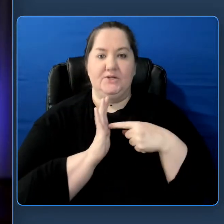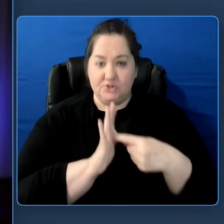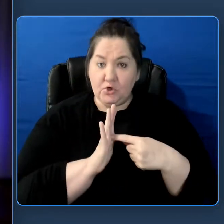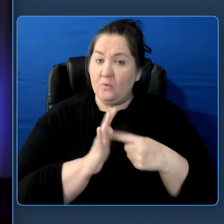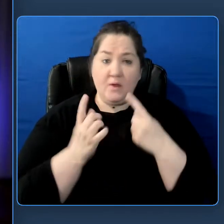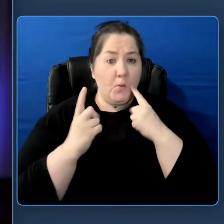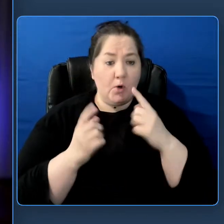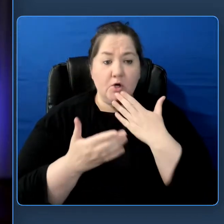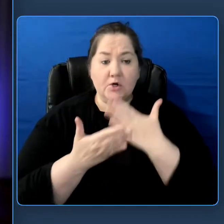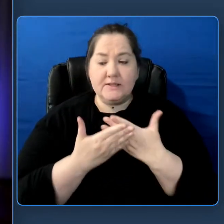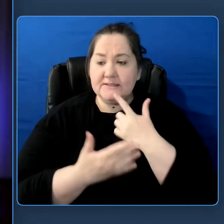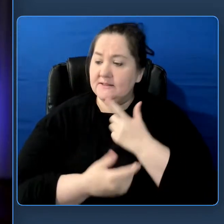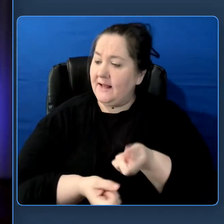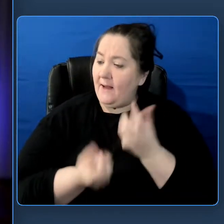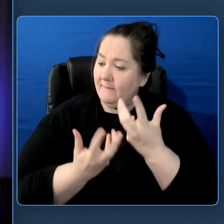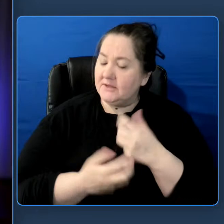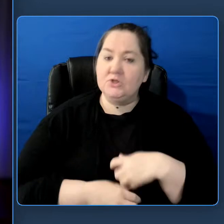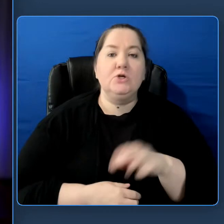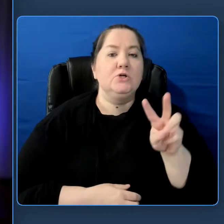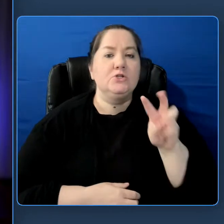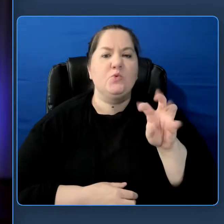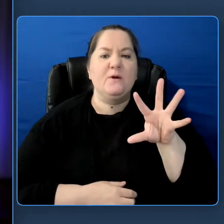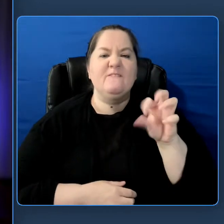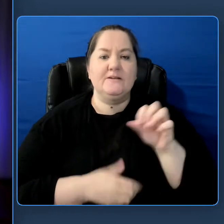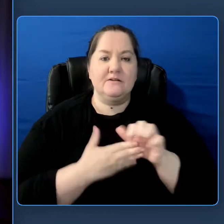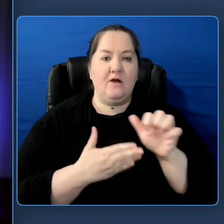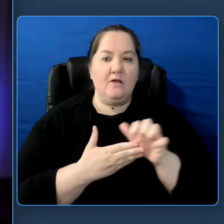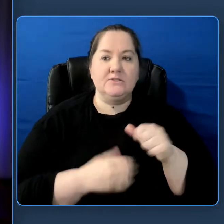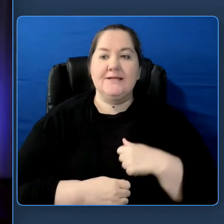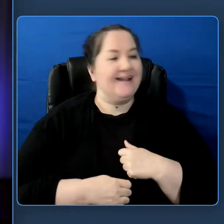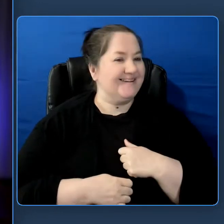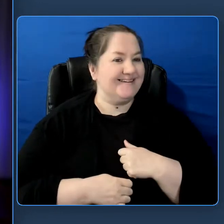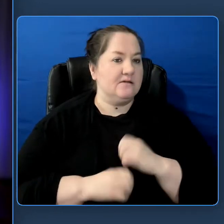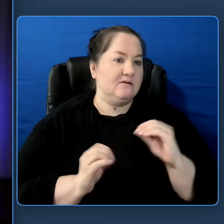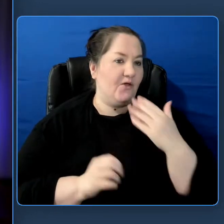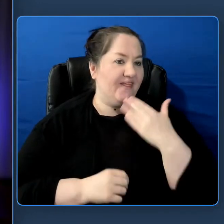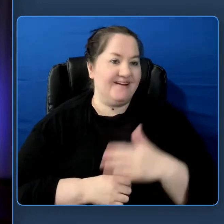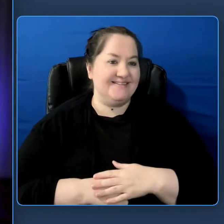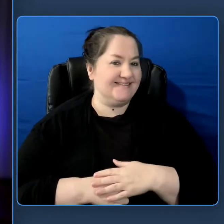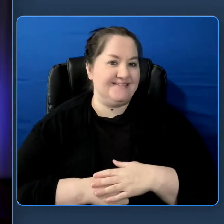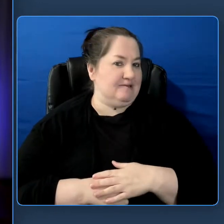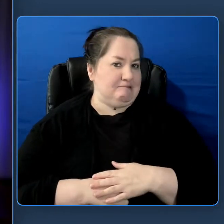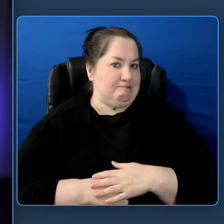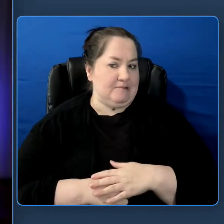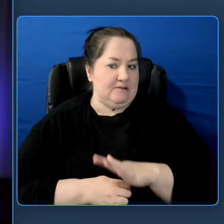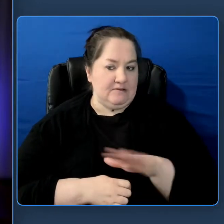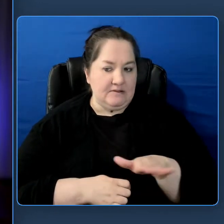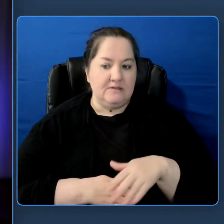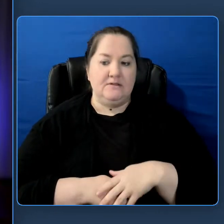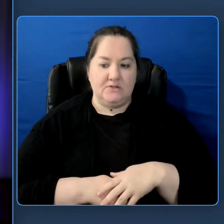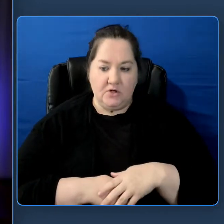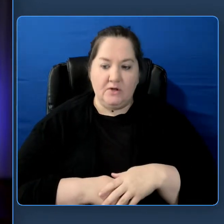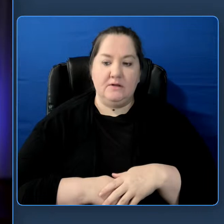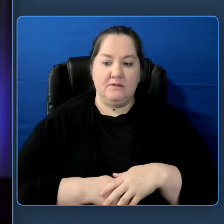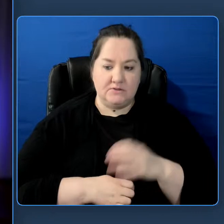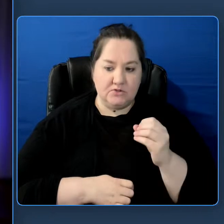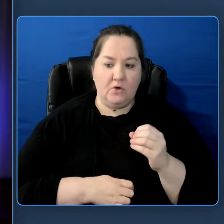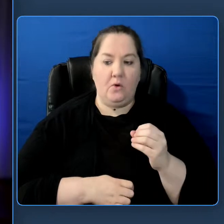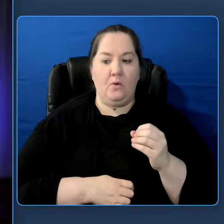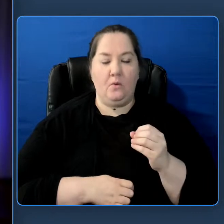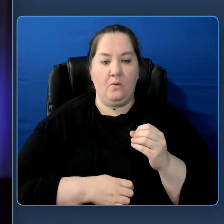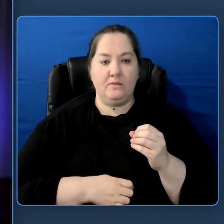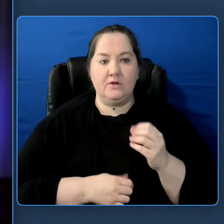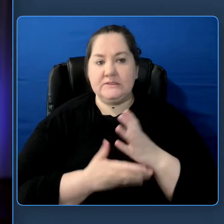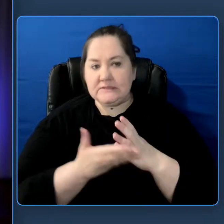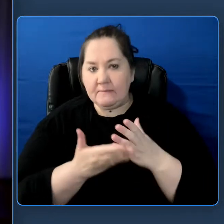and they worked great. And then I said, how much? And they said $250. And I said, no, thank you. So there are some practical things that you can do